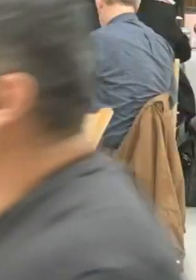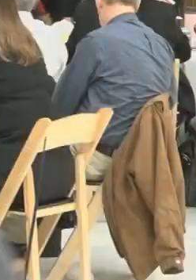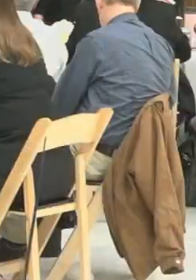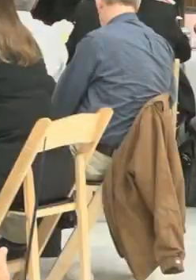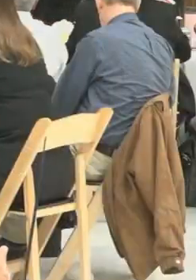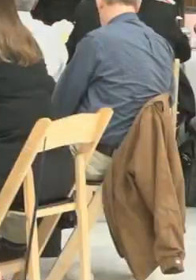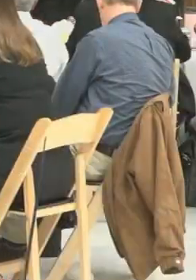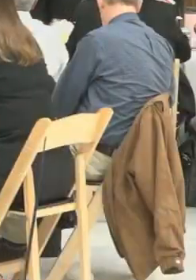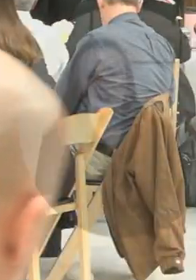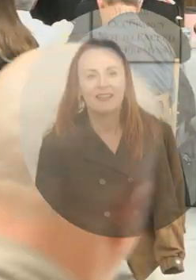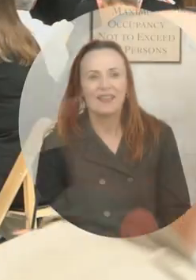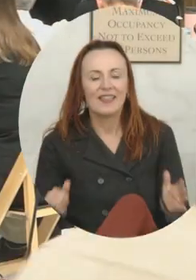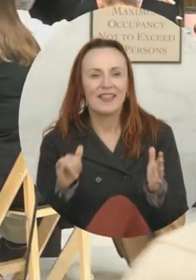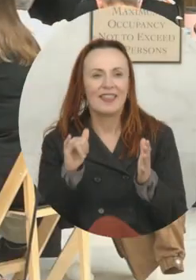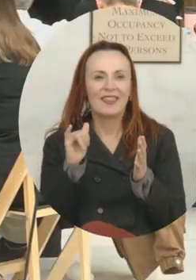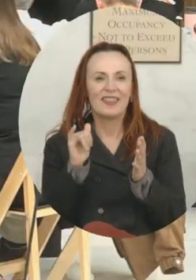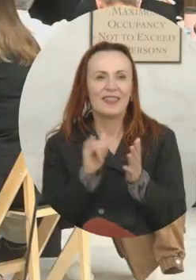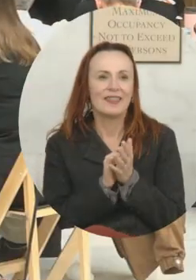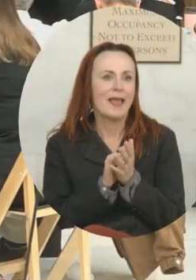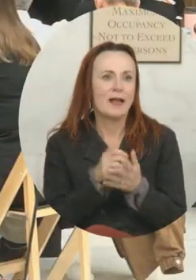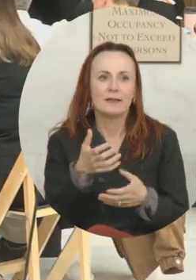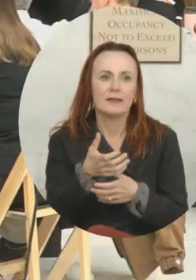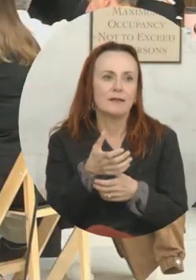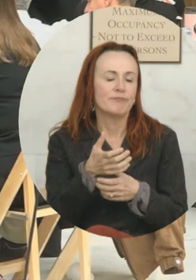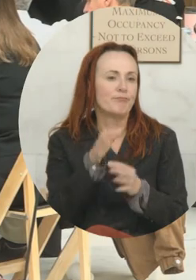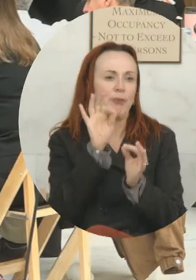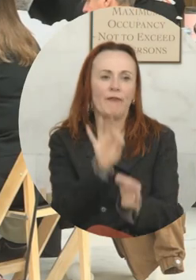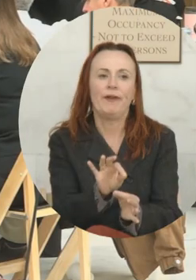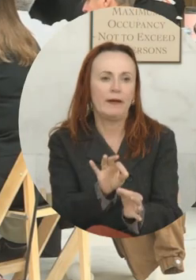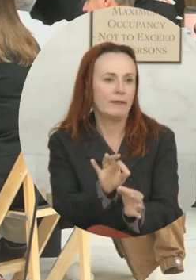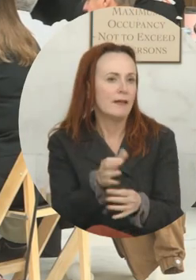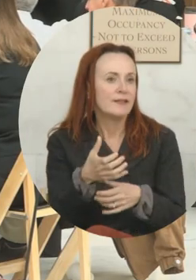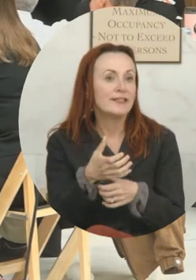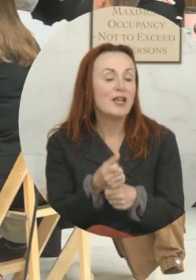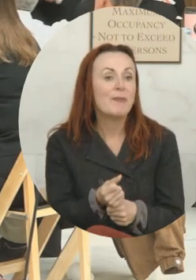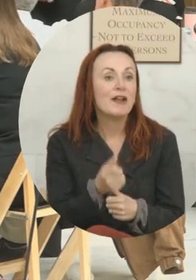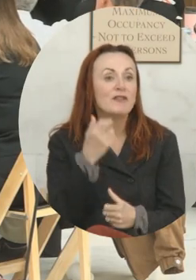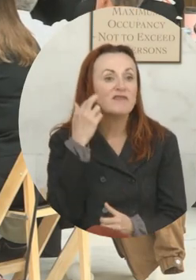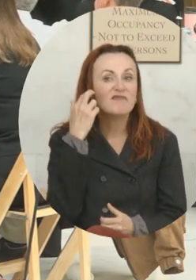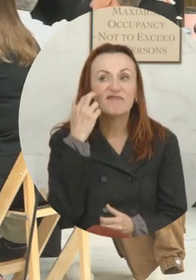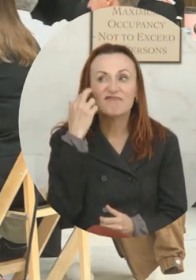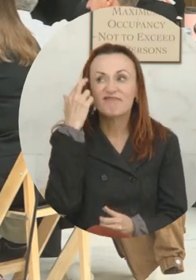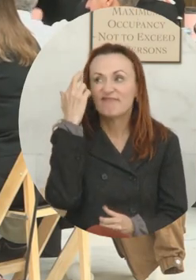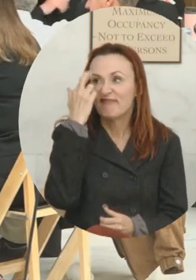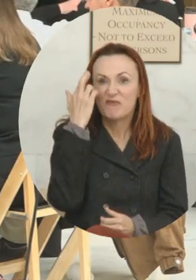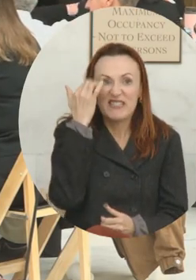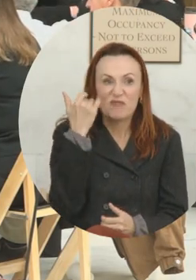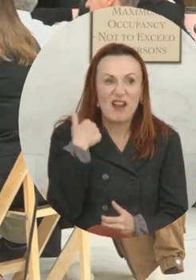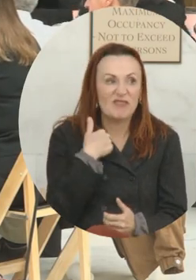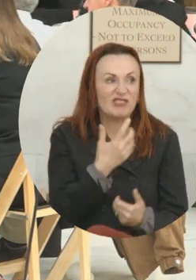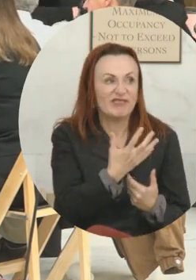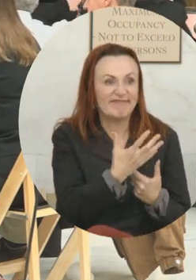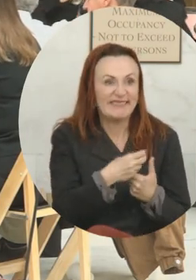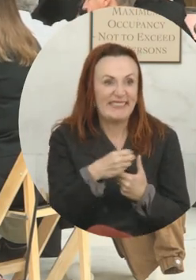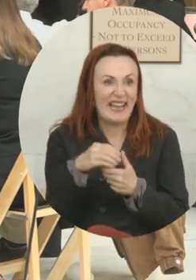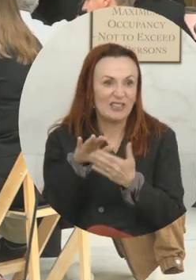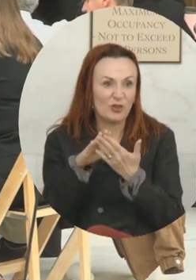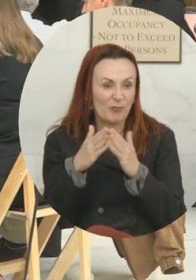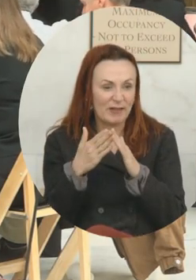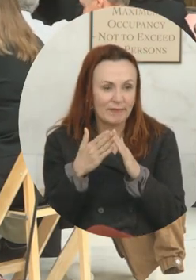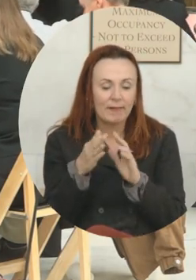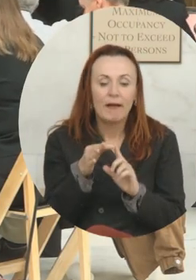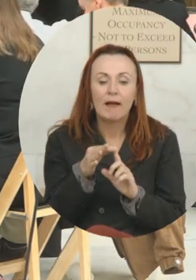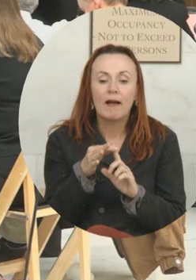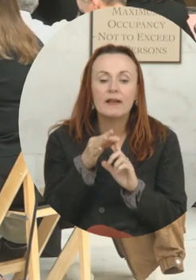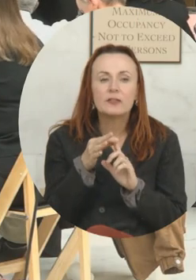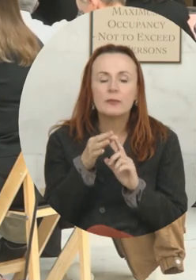No, that sums up perfectly about why we should engage communities, especially